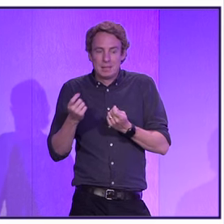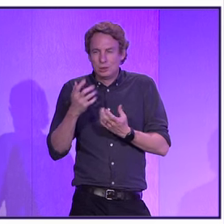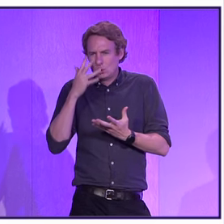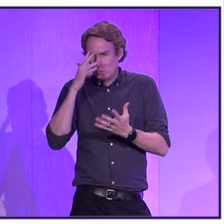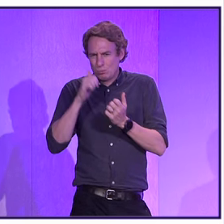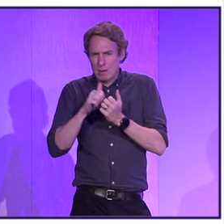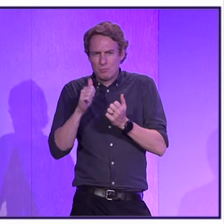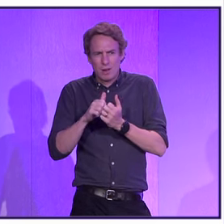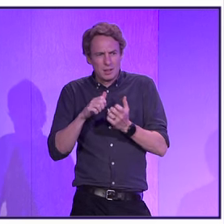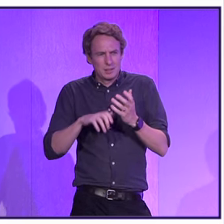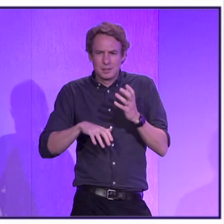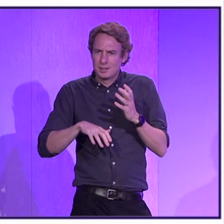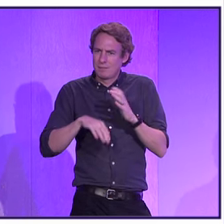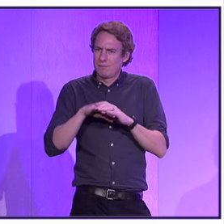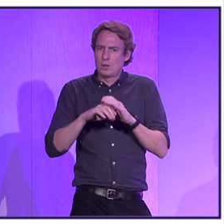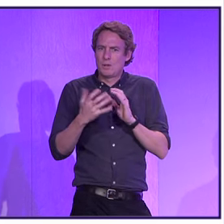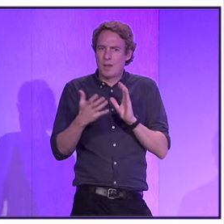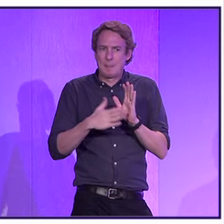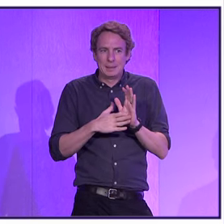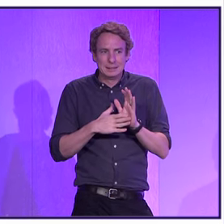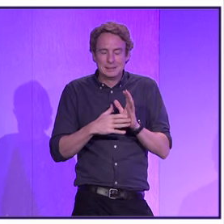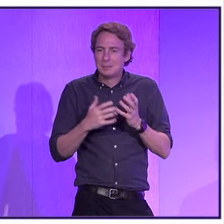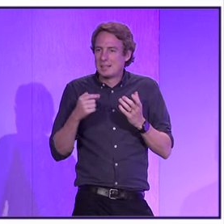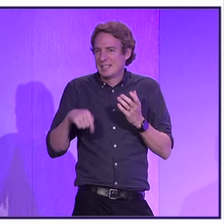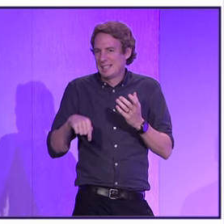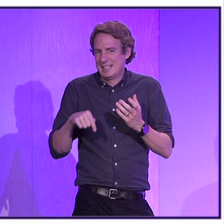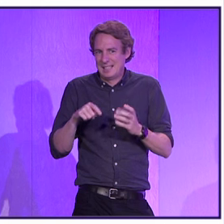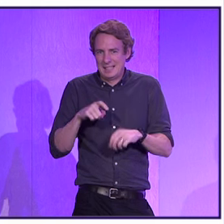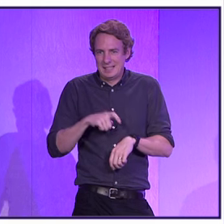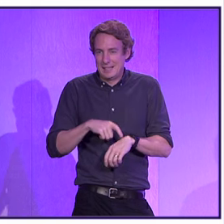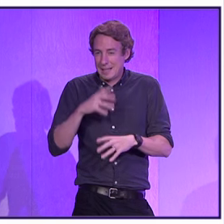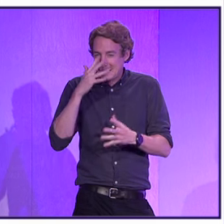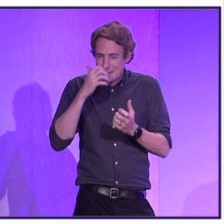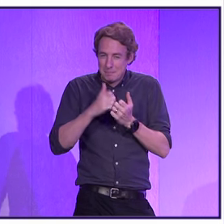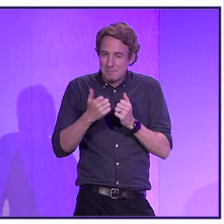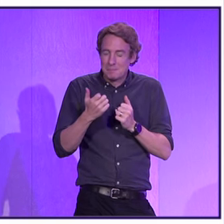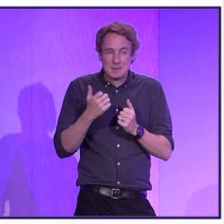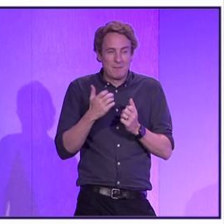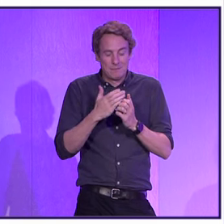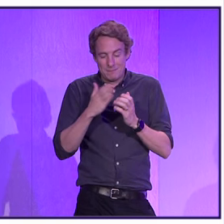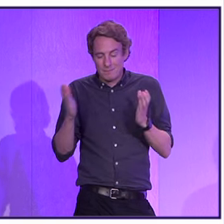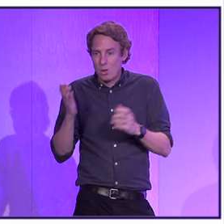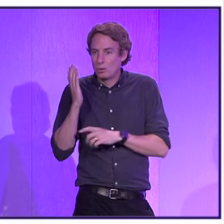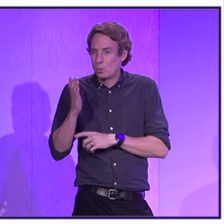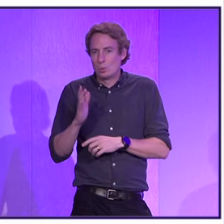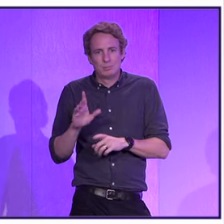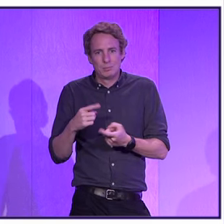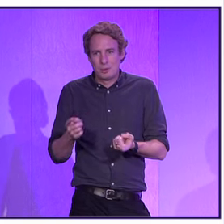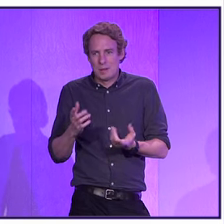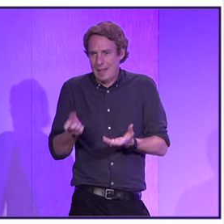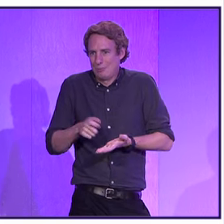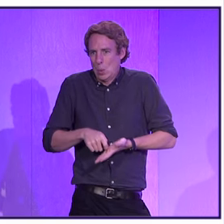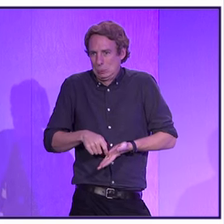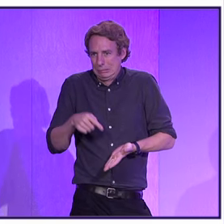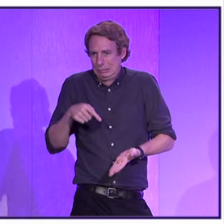to memorise the entire five-minute talk, but this time, no chance, I'm afraid, so I'm going to have to use my notes.